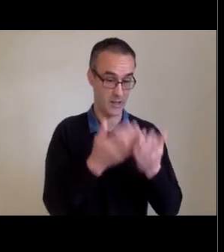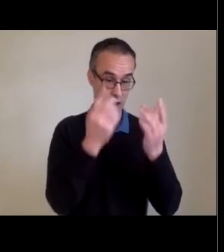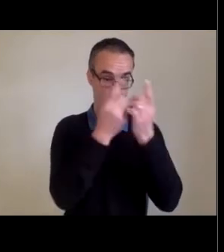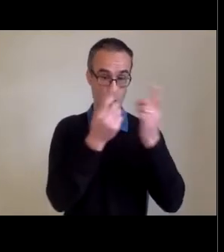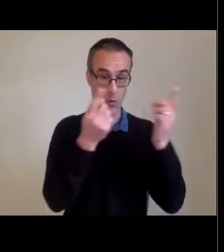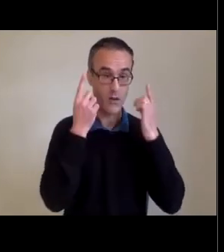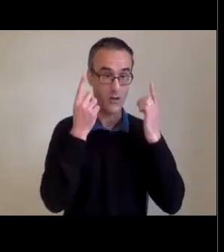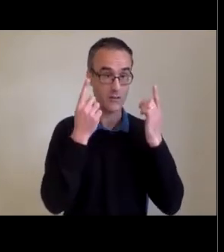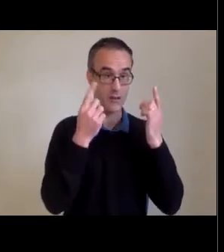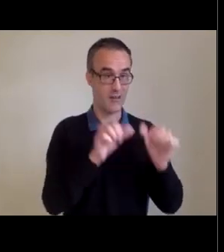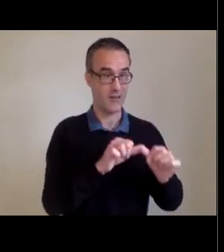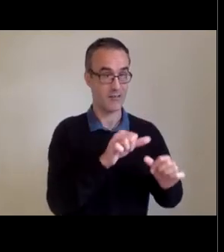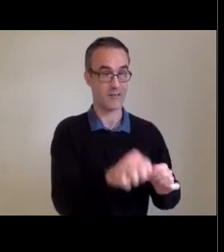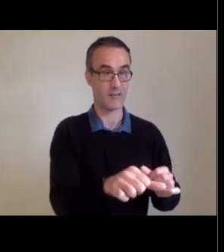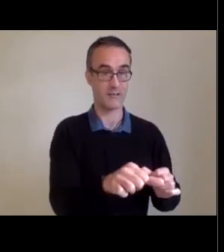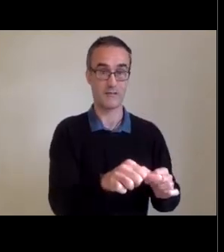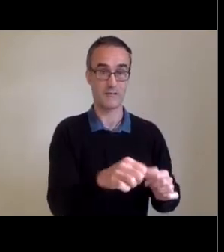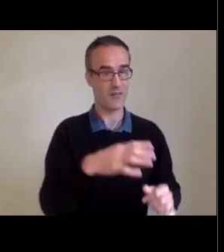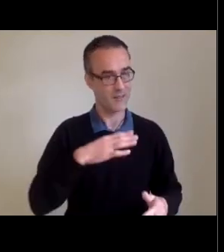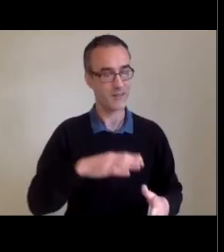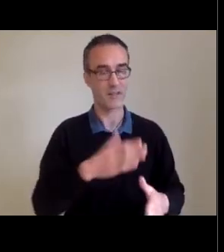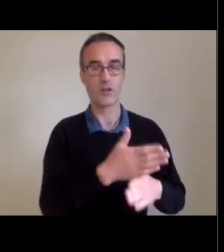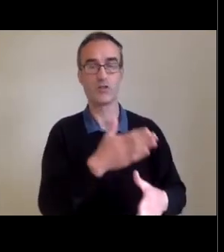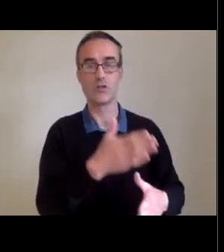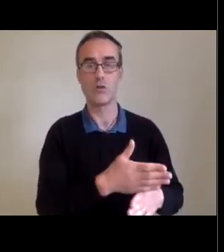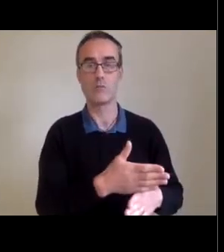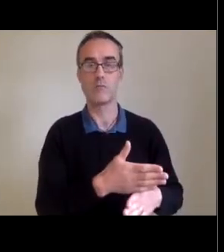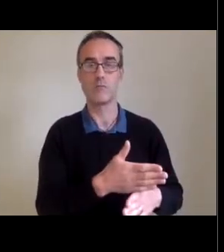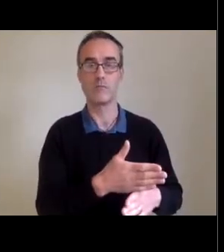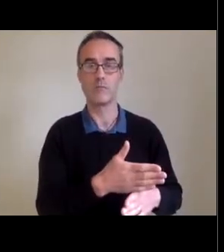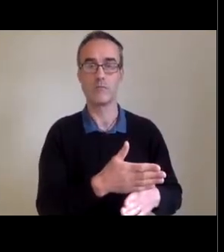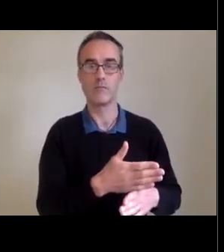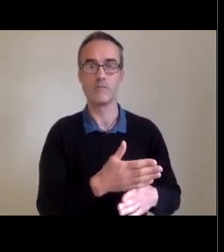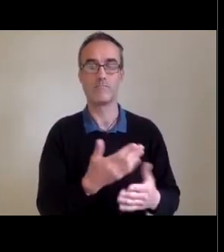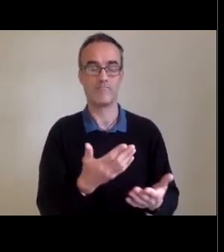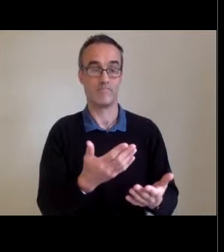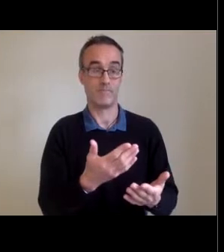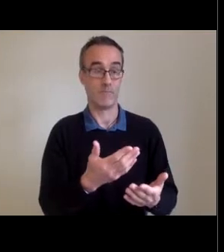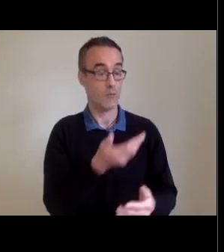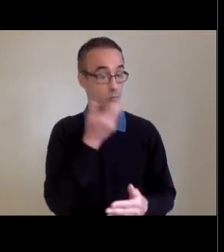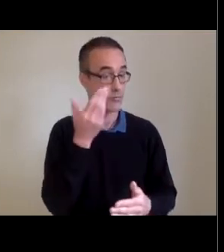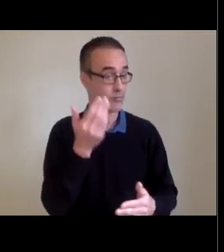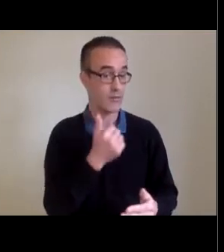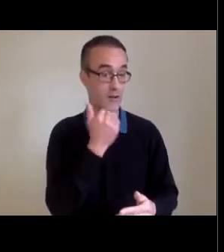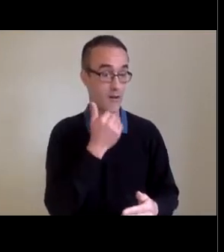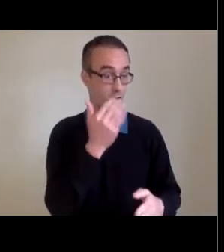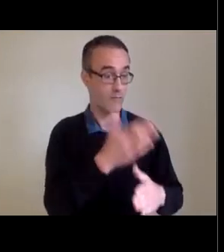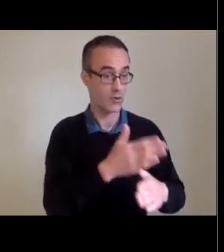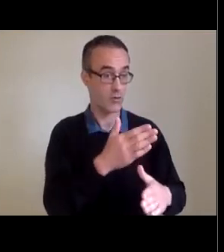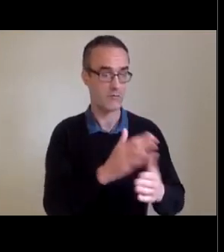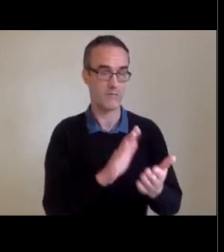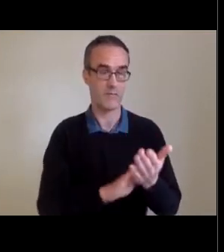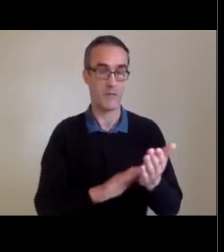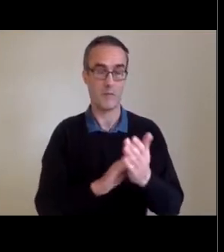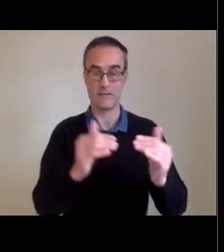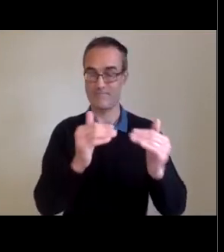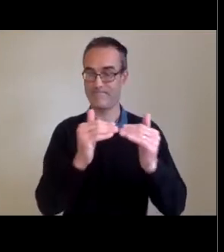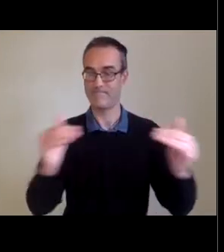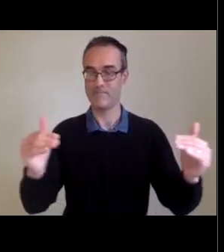done, the issue of non-parity will be removed. Thank you very much for your time.